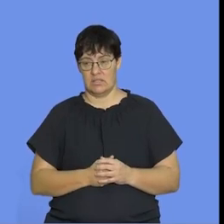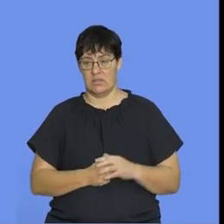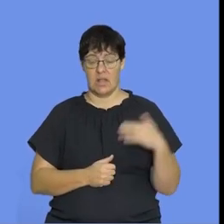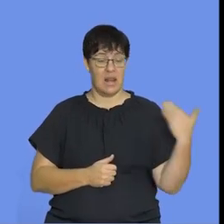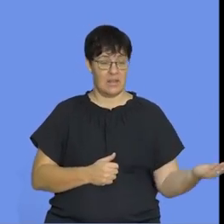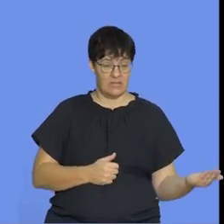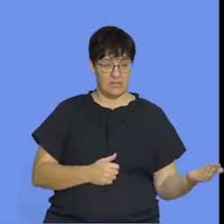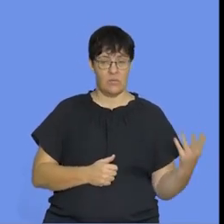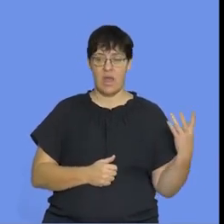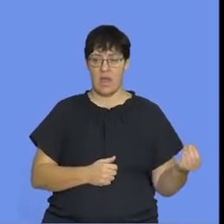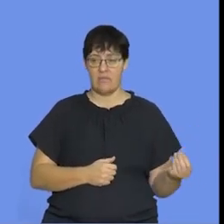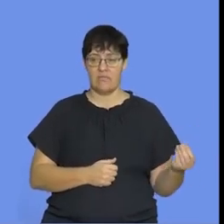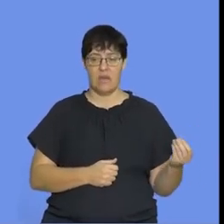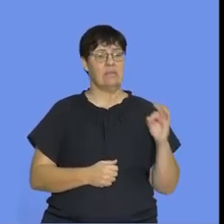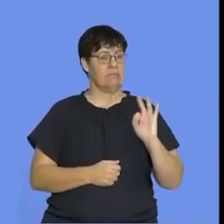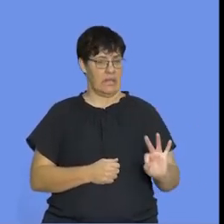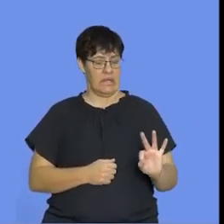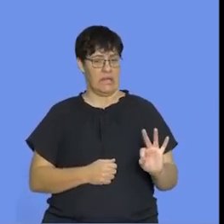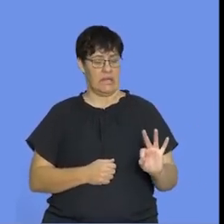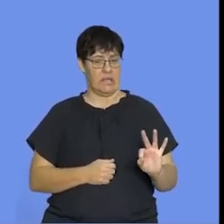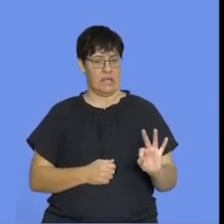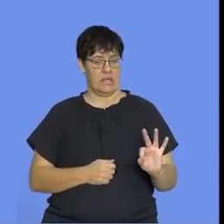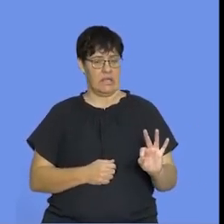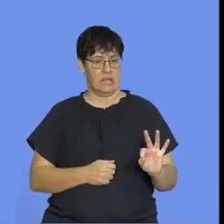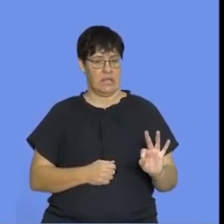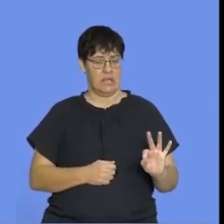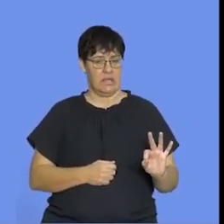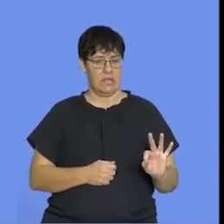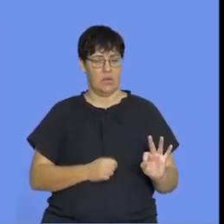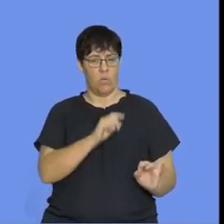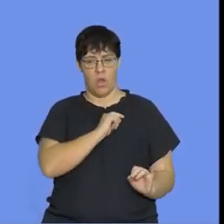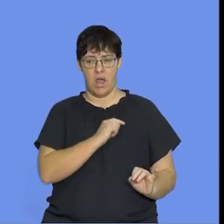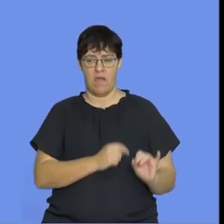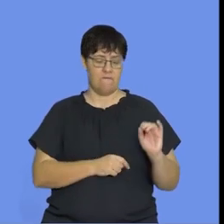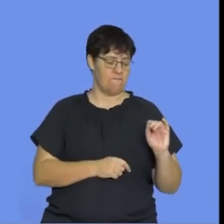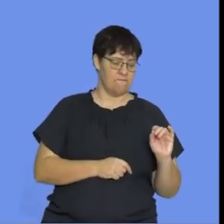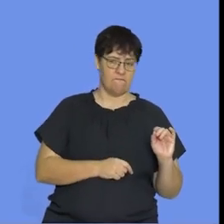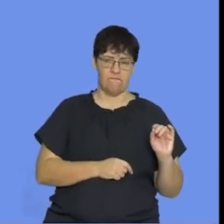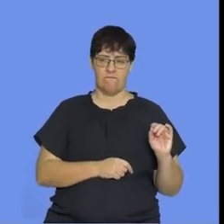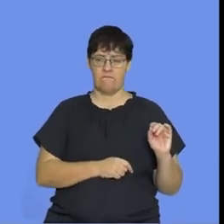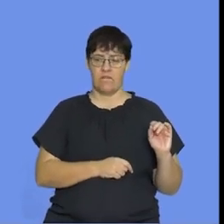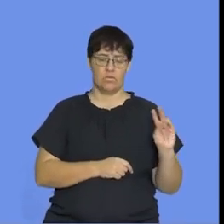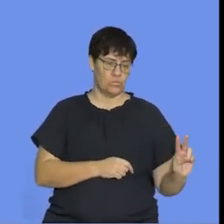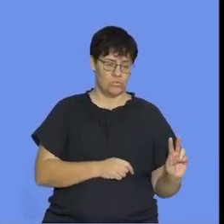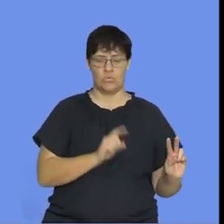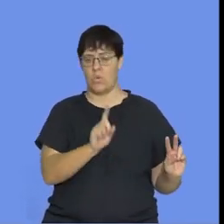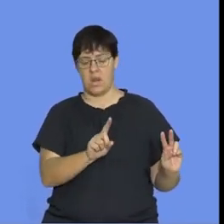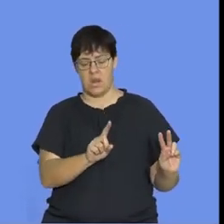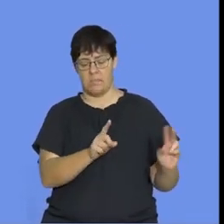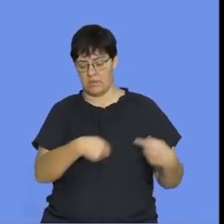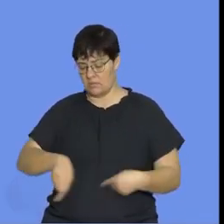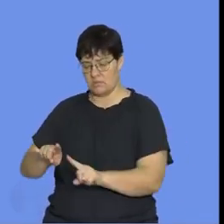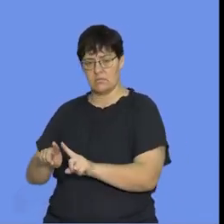side. There's a total of 3 molecules. Okay. So there's a total of 3 molecules, while on the right-hand side, there's